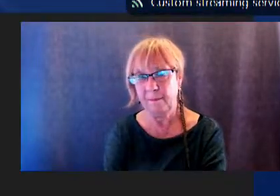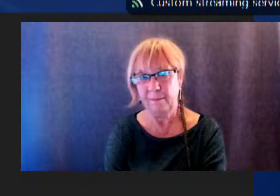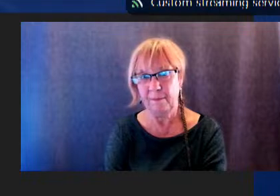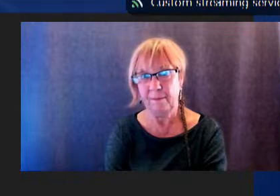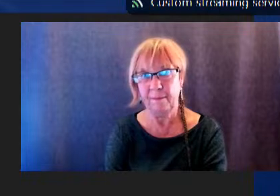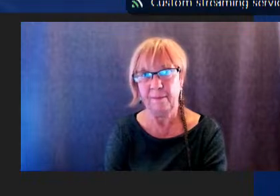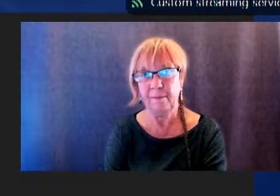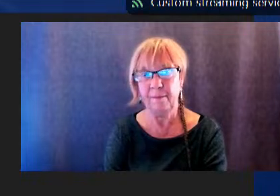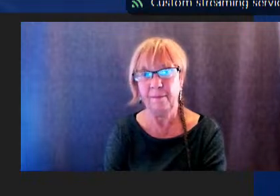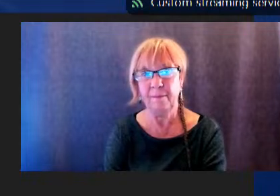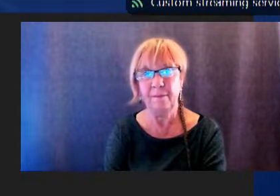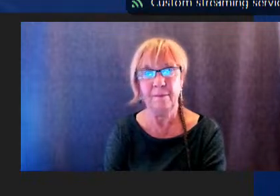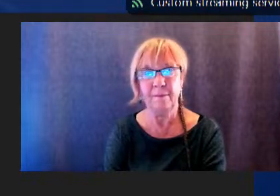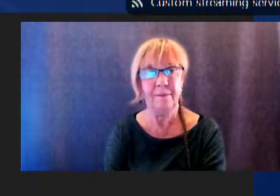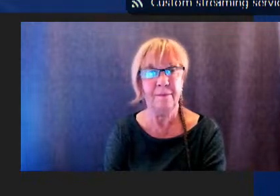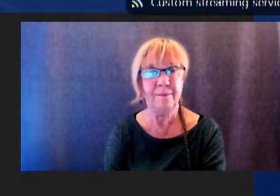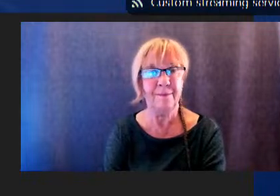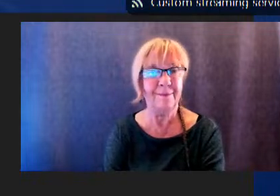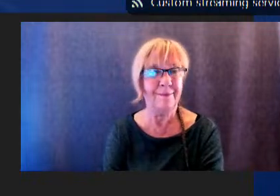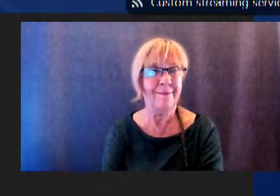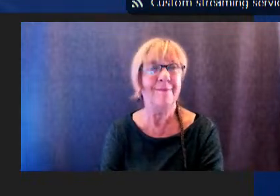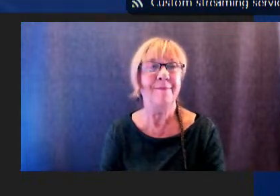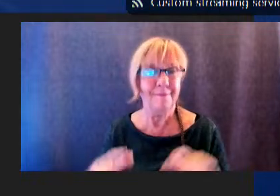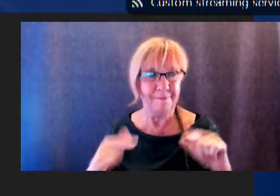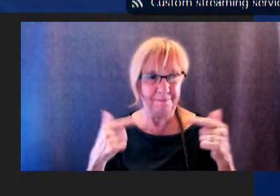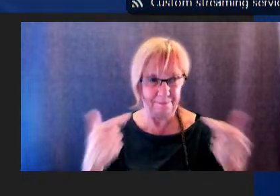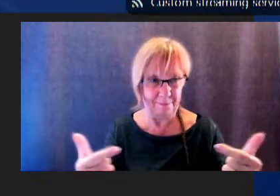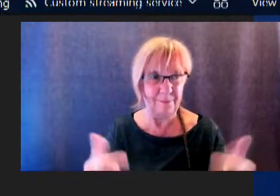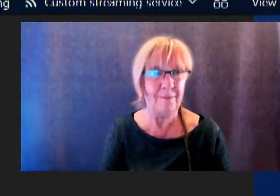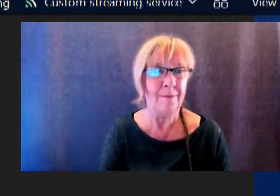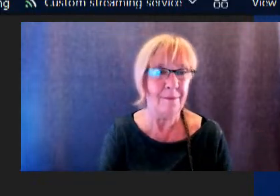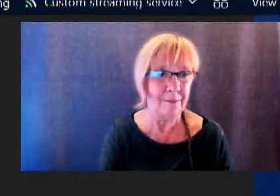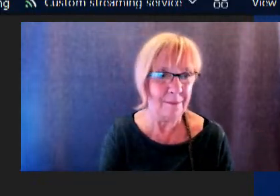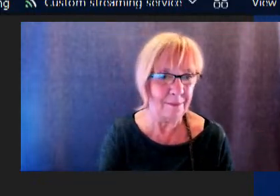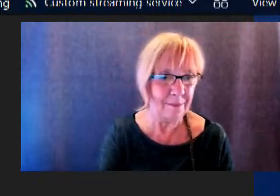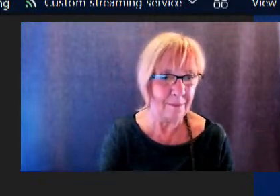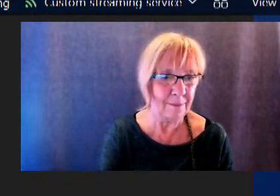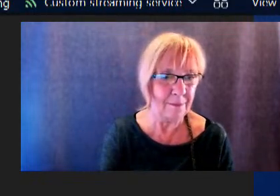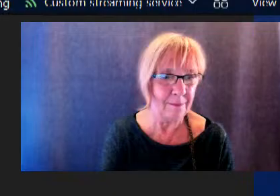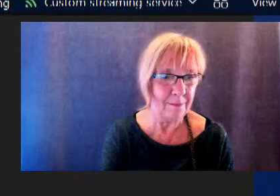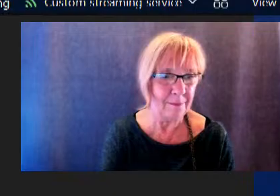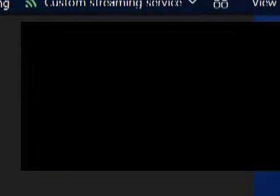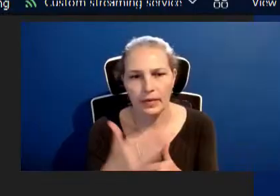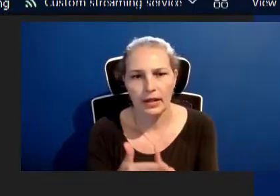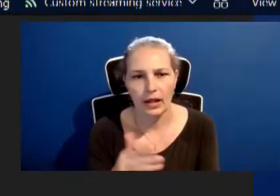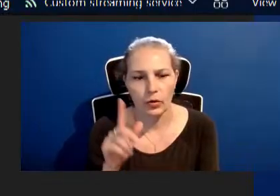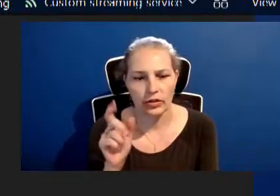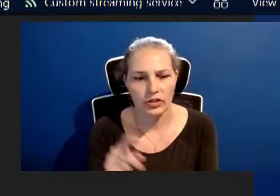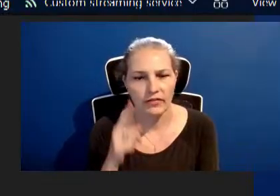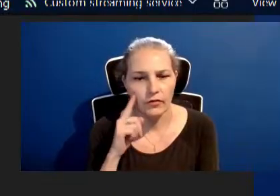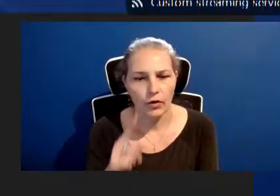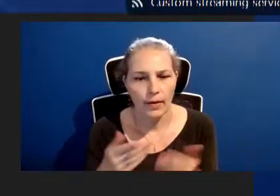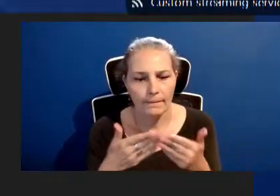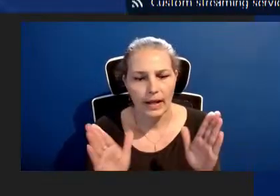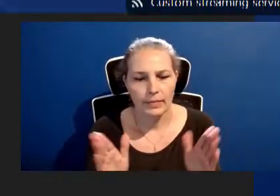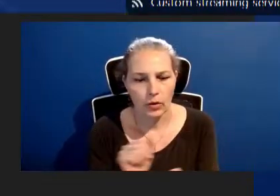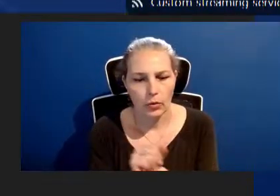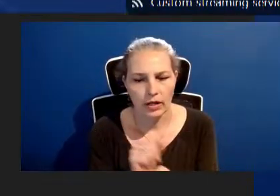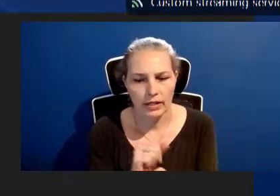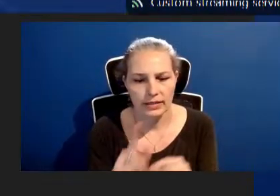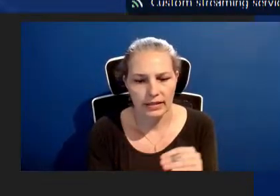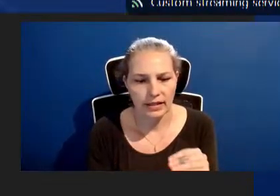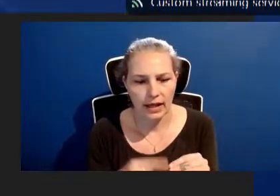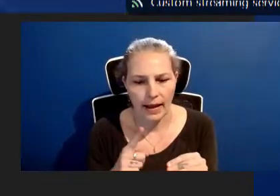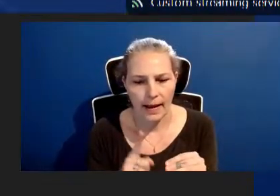Thank you, Kevin. Our next question is for Public Works. It says last week there was a statement from Public Works that a property had to